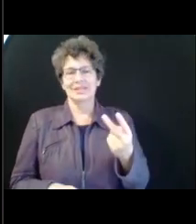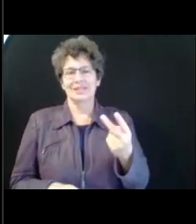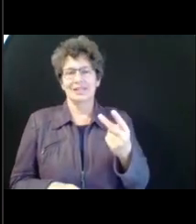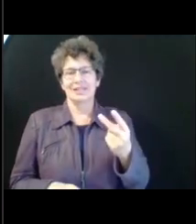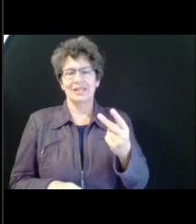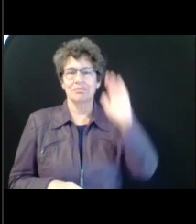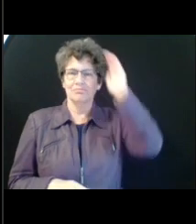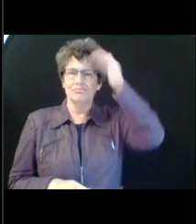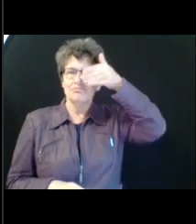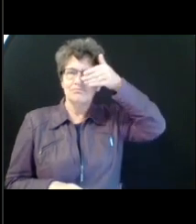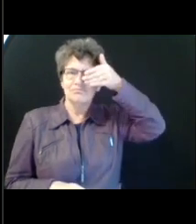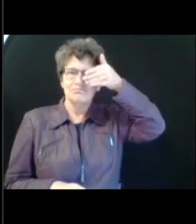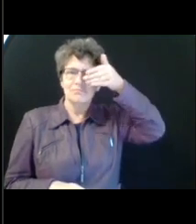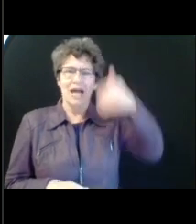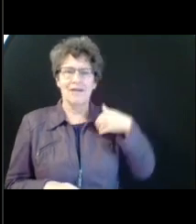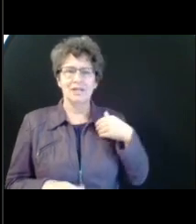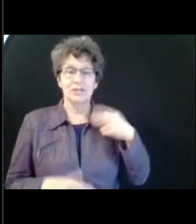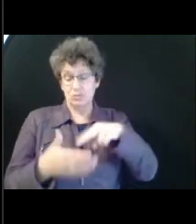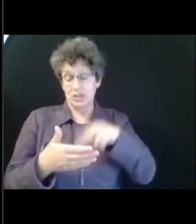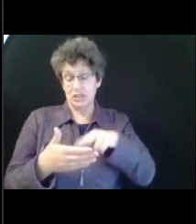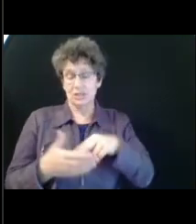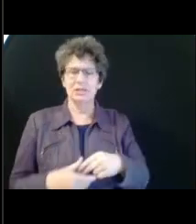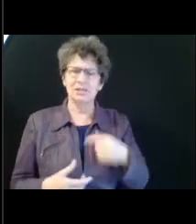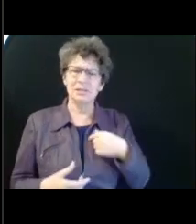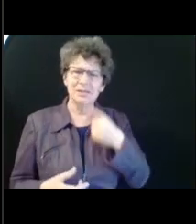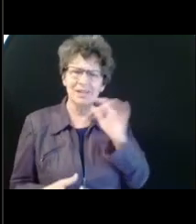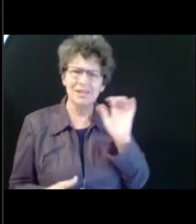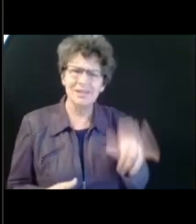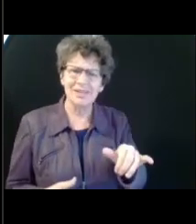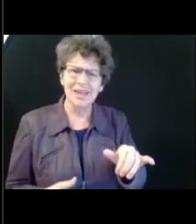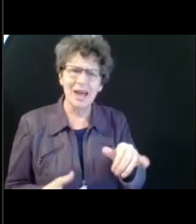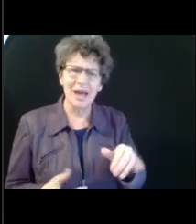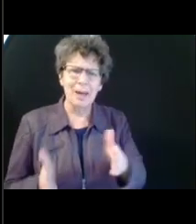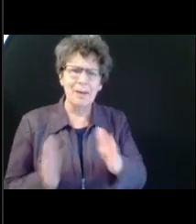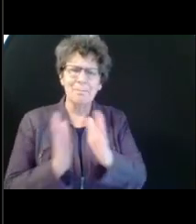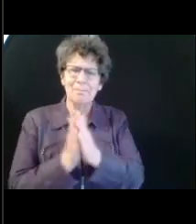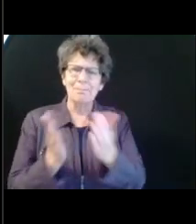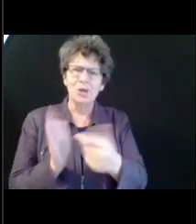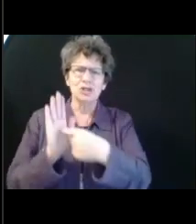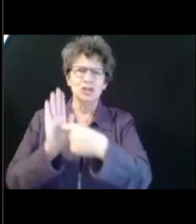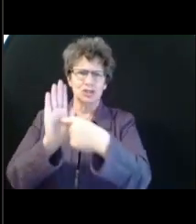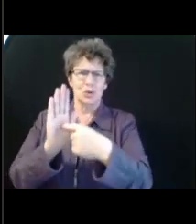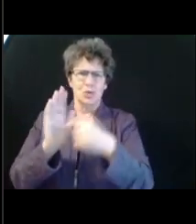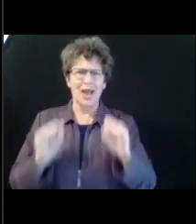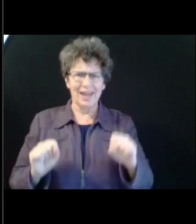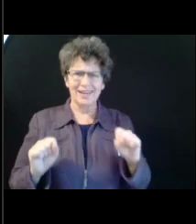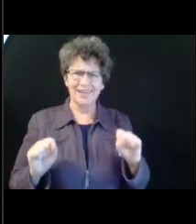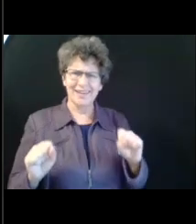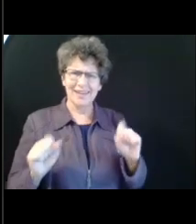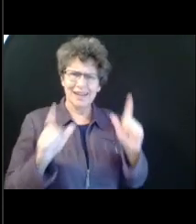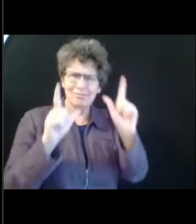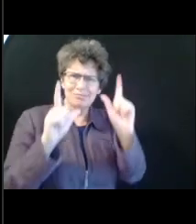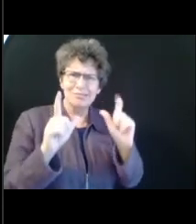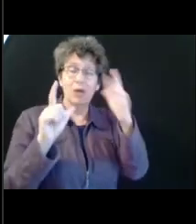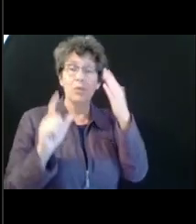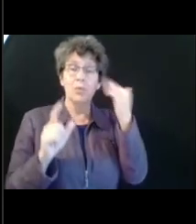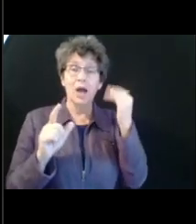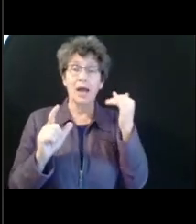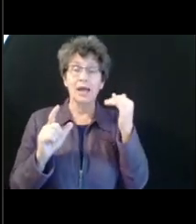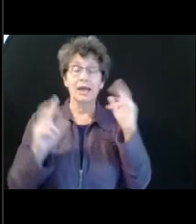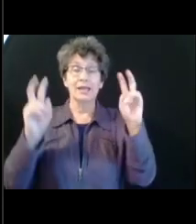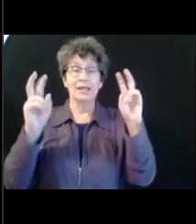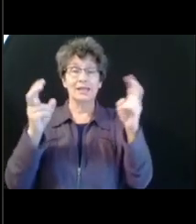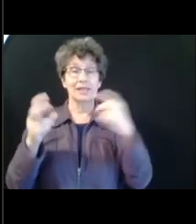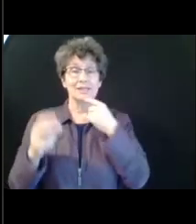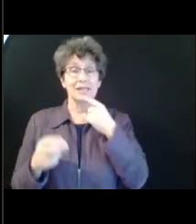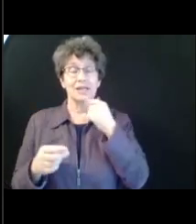her eye. She was reading a book, and I asked her if she would hold it up so that I could take a photo, because the title of the book was The Girl